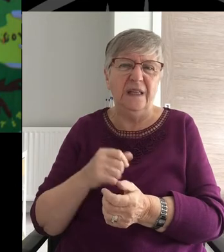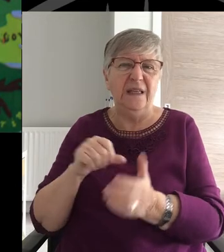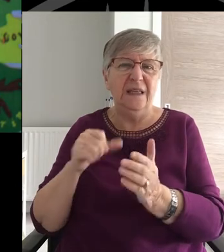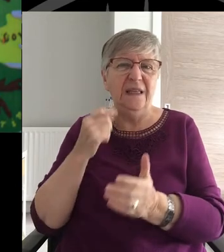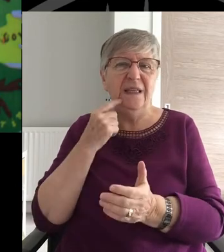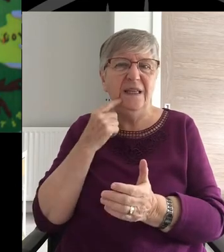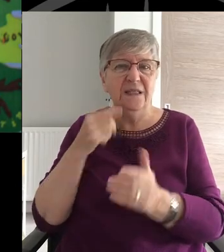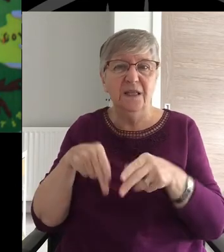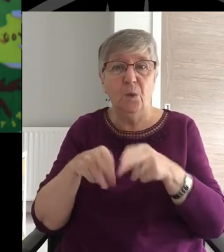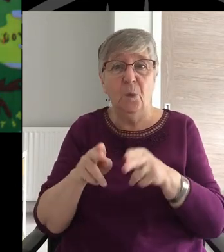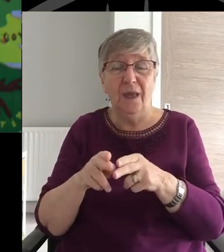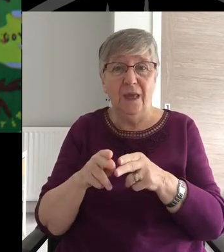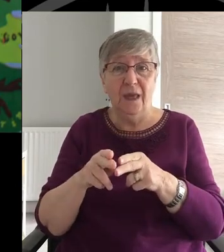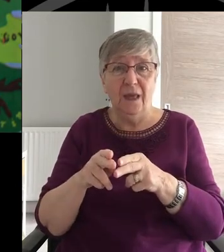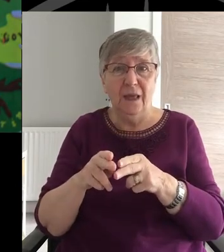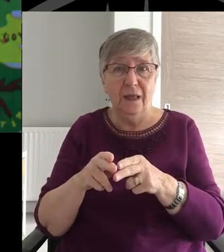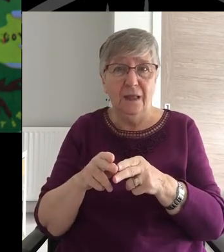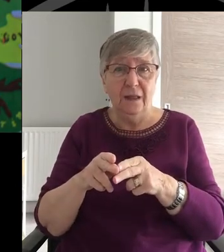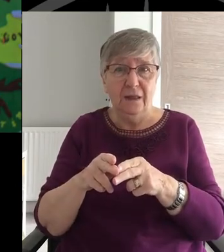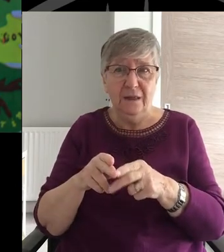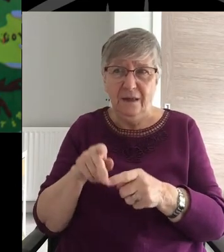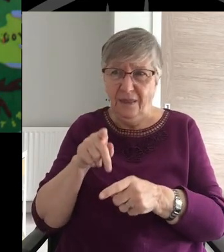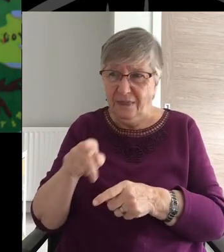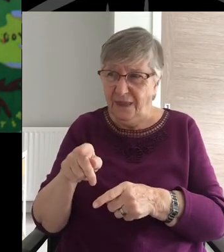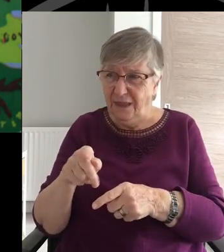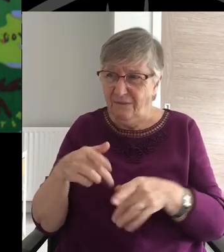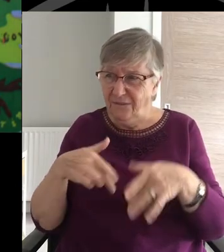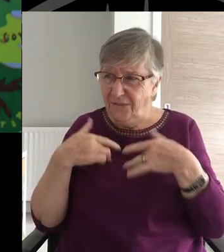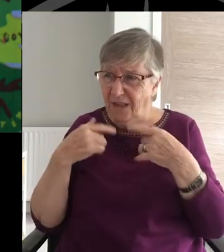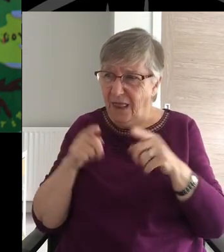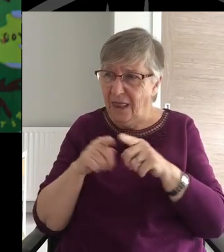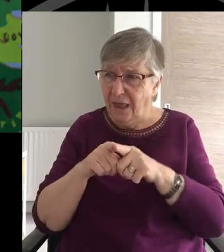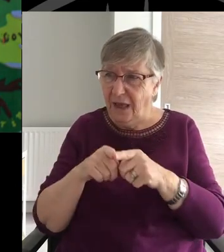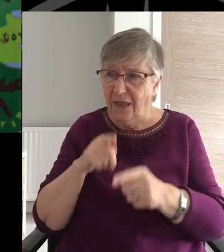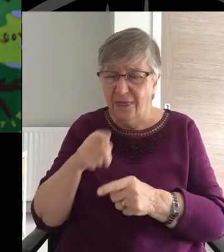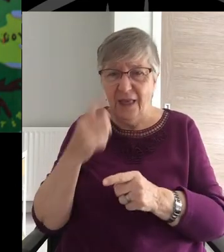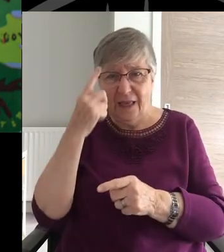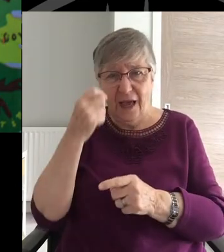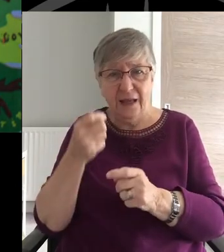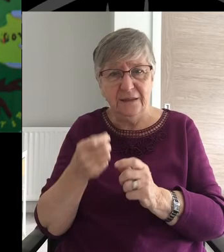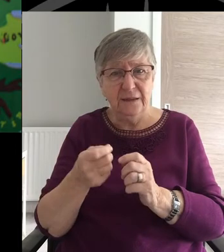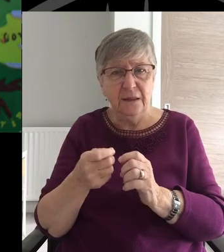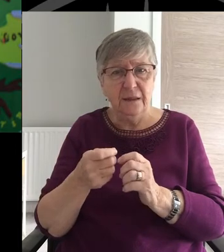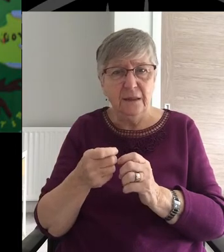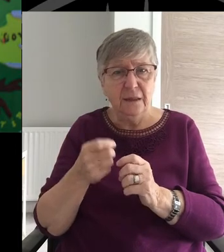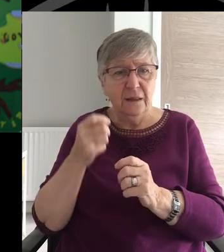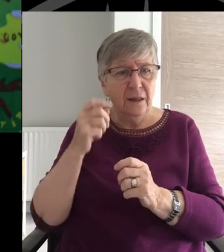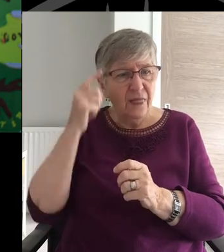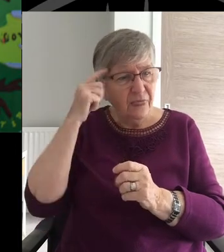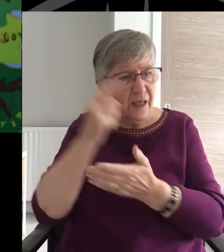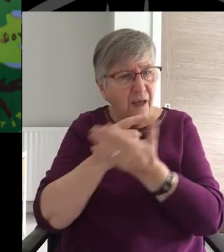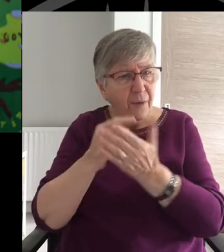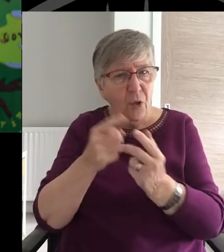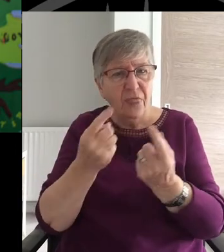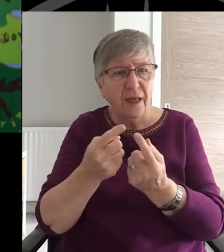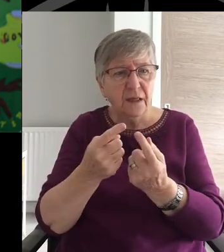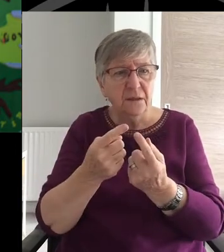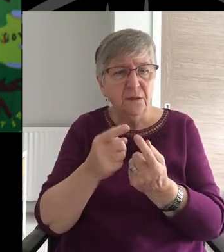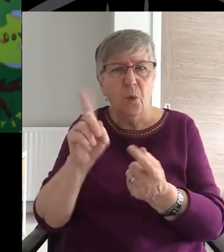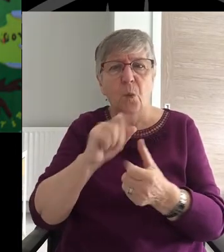People seem to have an infinite capacity to reinterpret things in ways that suits themselves.